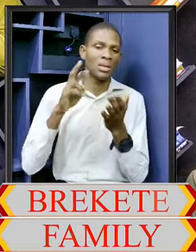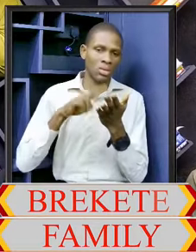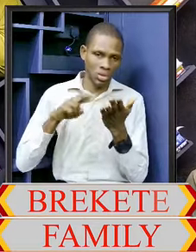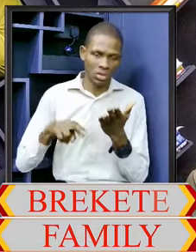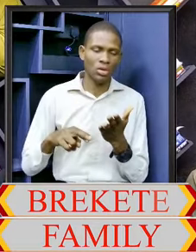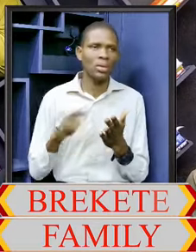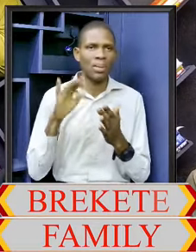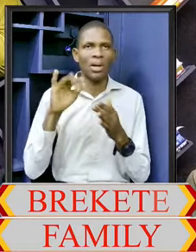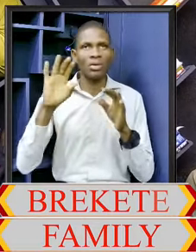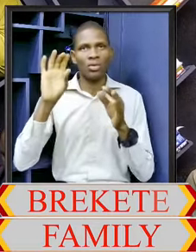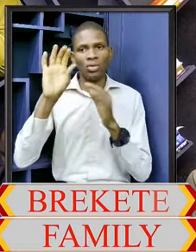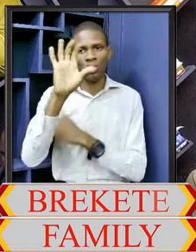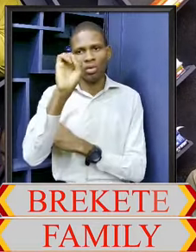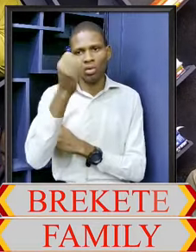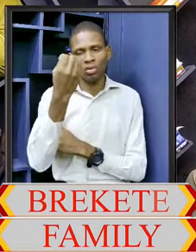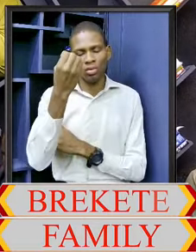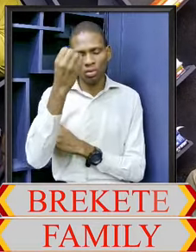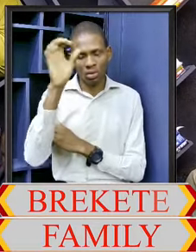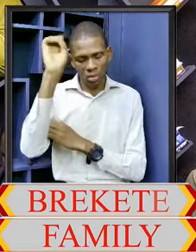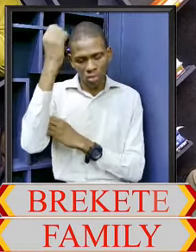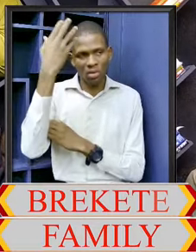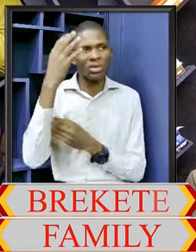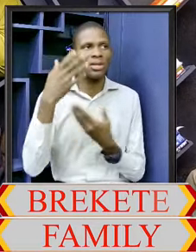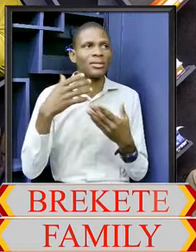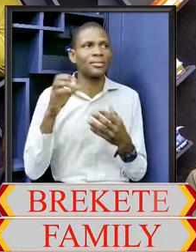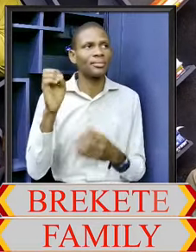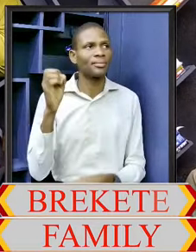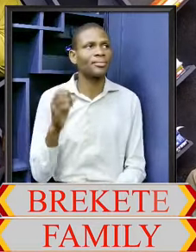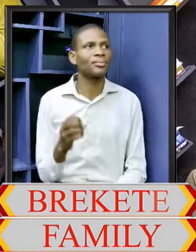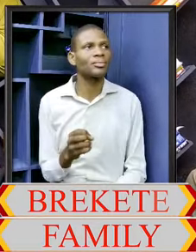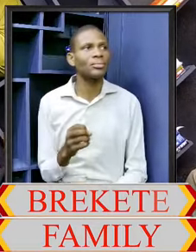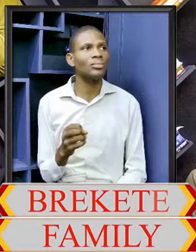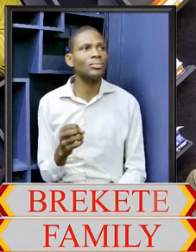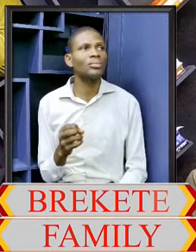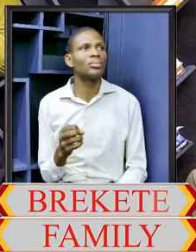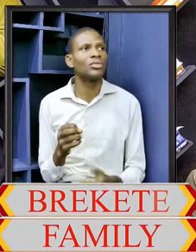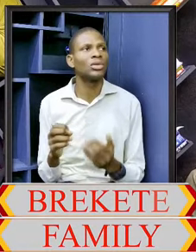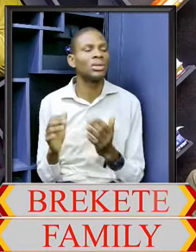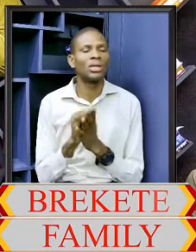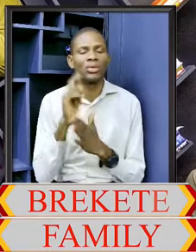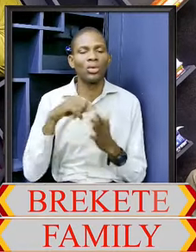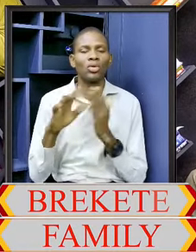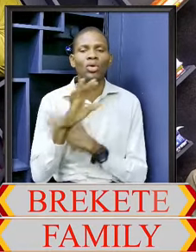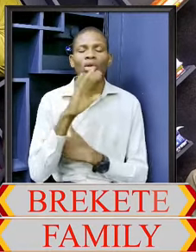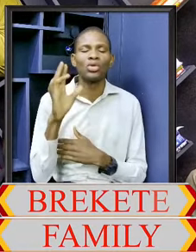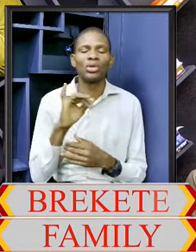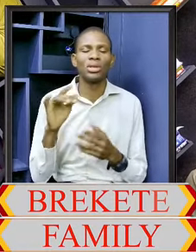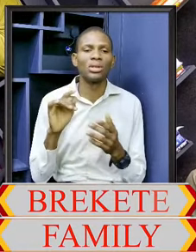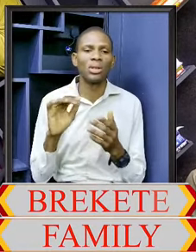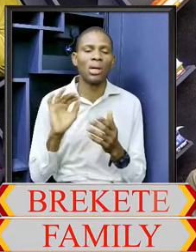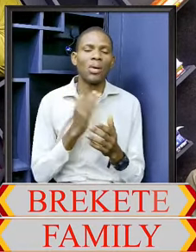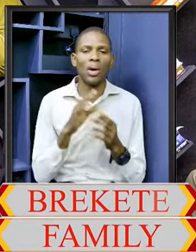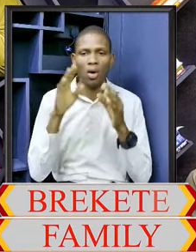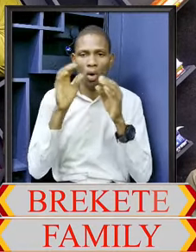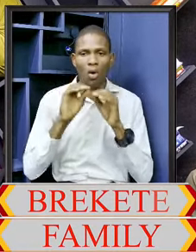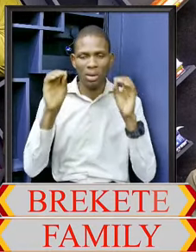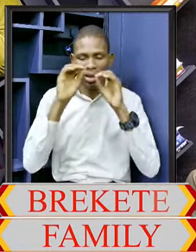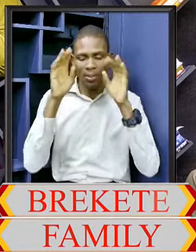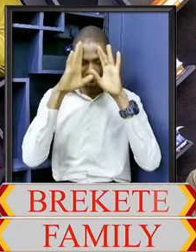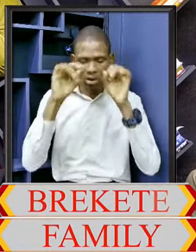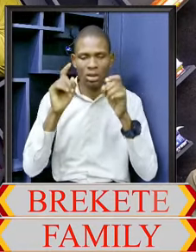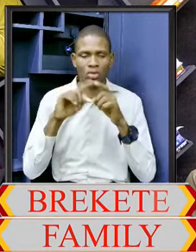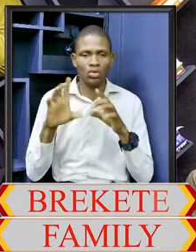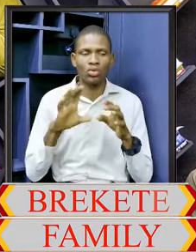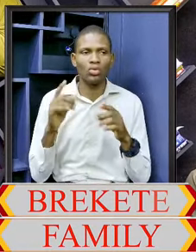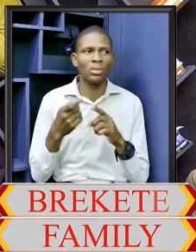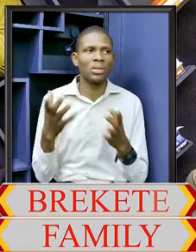thing where God use our ordinary president do for this platform, we go return back into the studio,